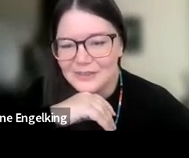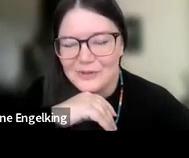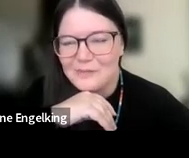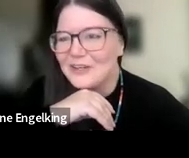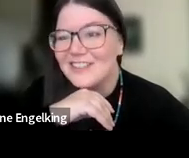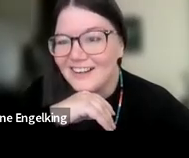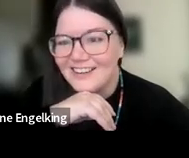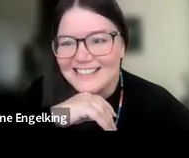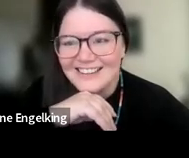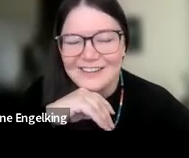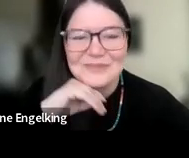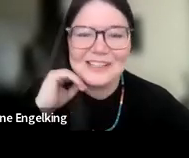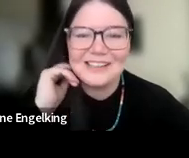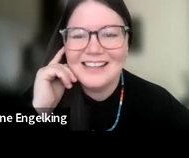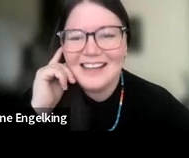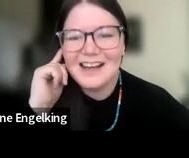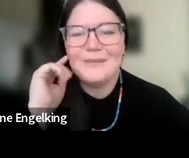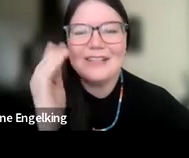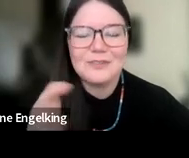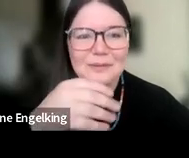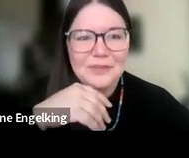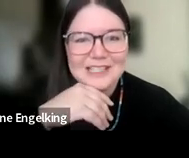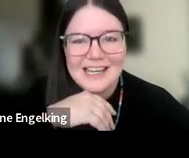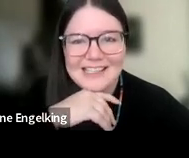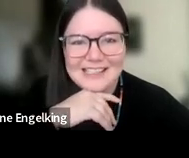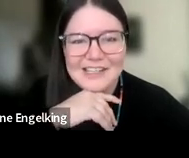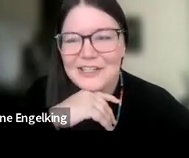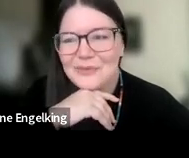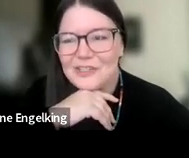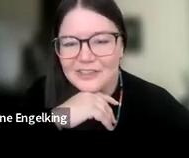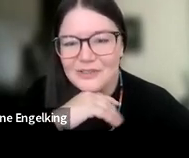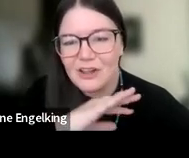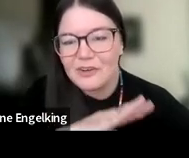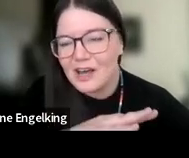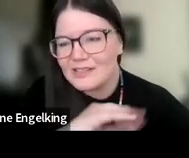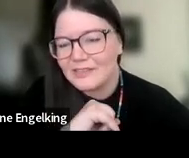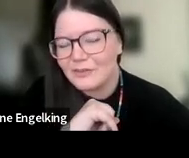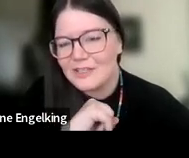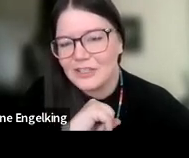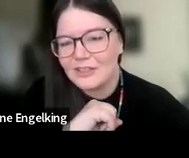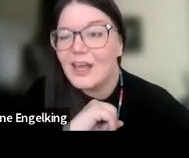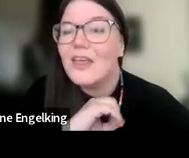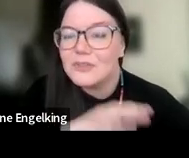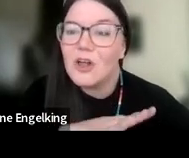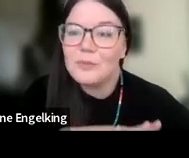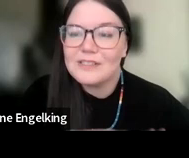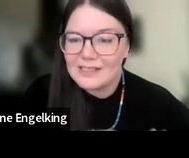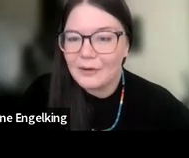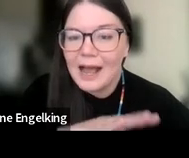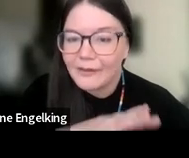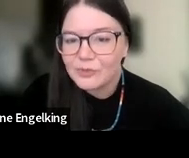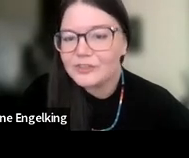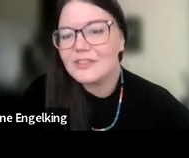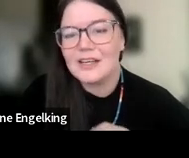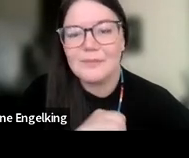to you and Mira talk all day long as well. I did just want to put this slide in here, which includes all of our contact information. This will all be sent